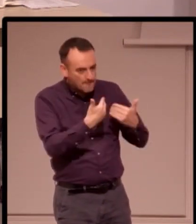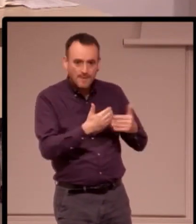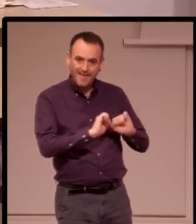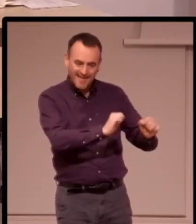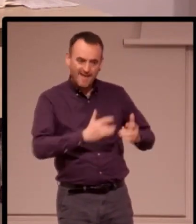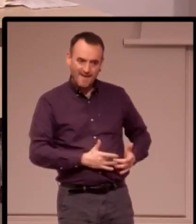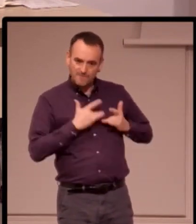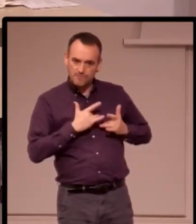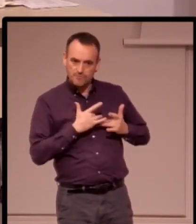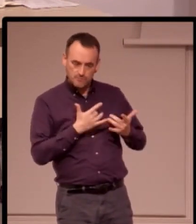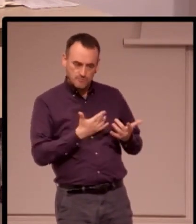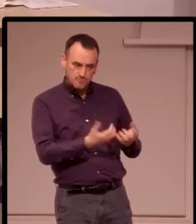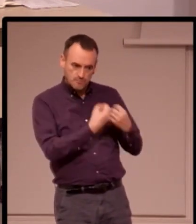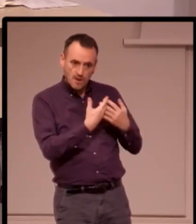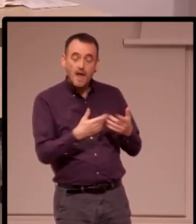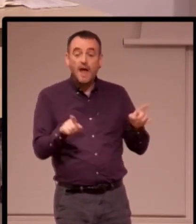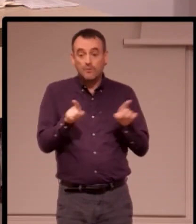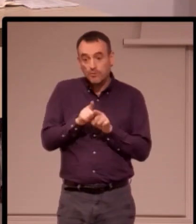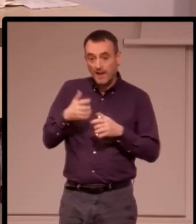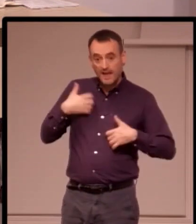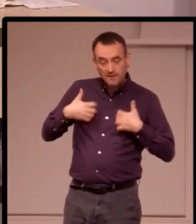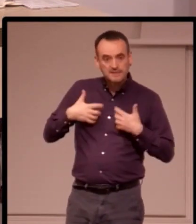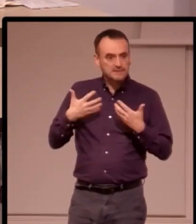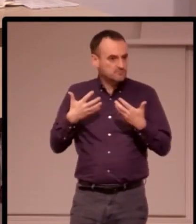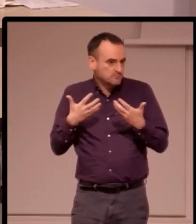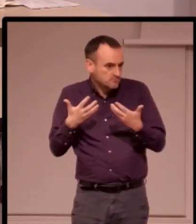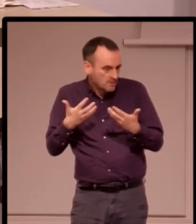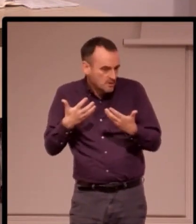voice, and through exciting mediums such as poetry.